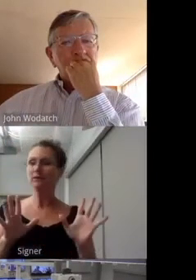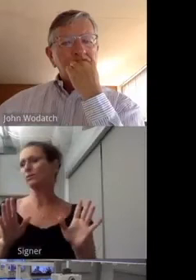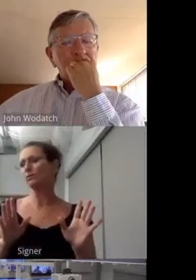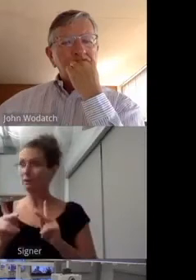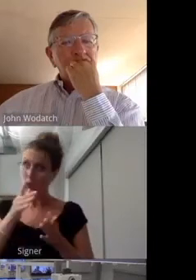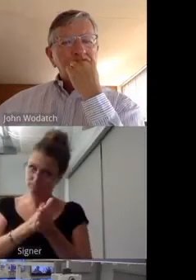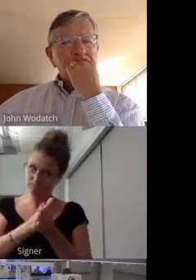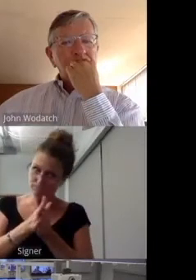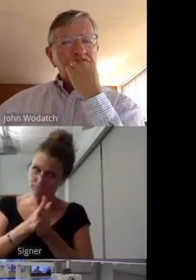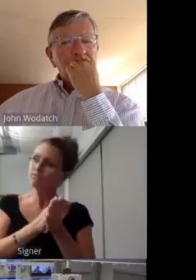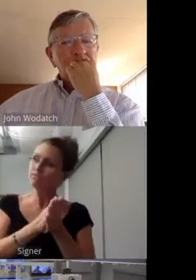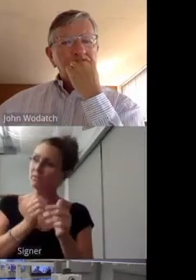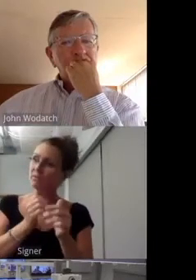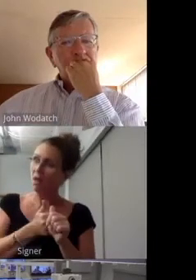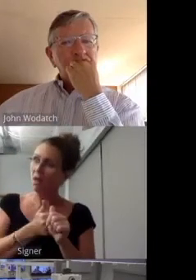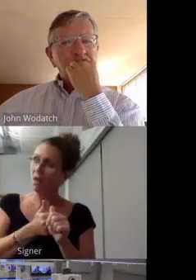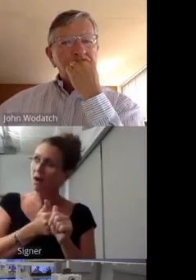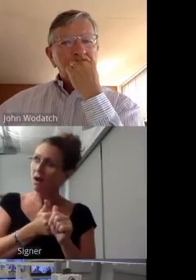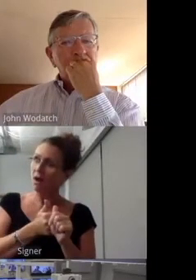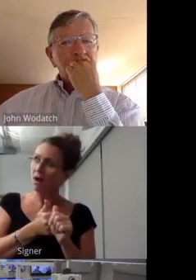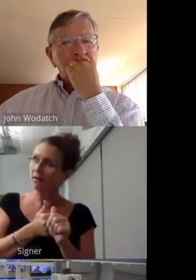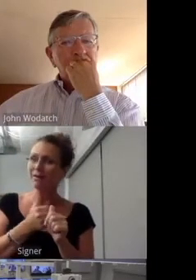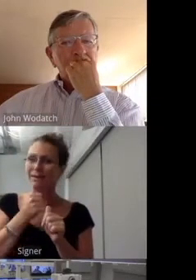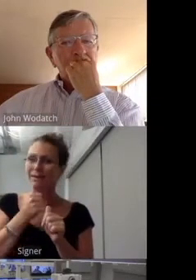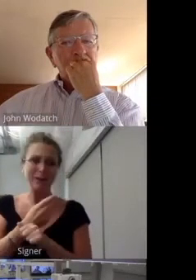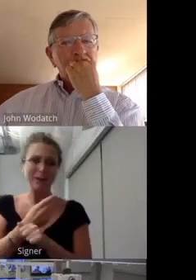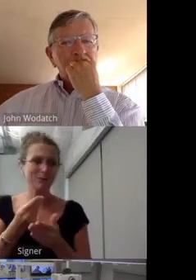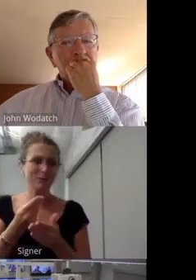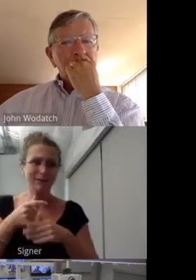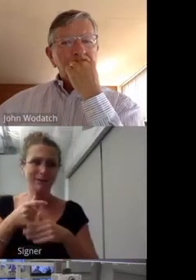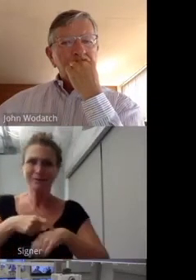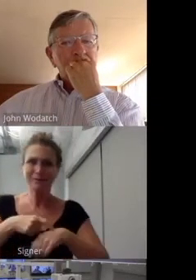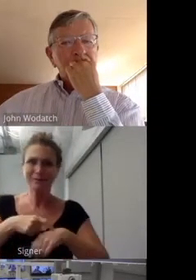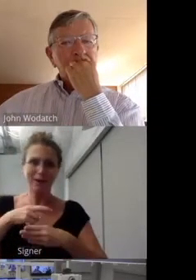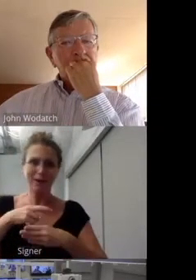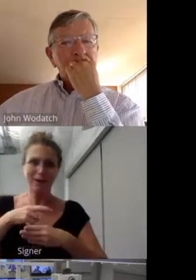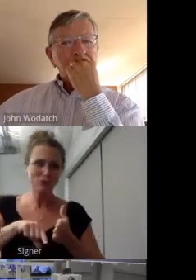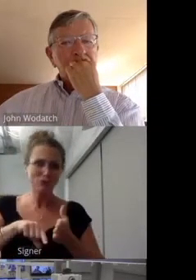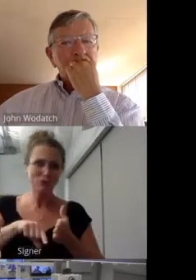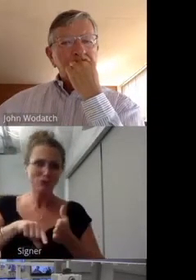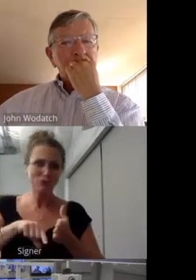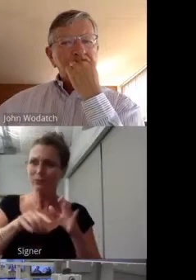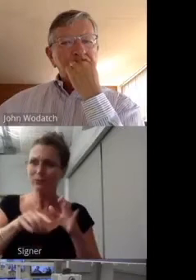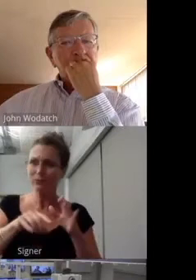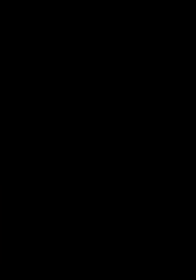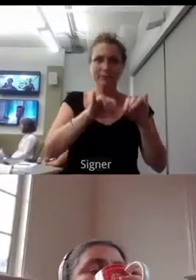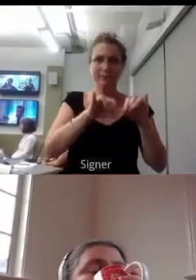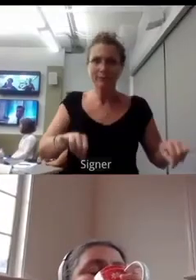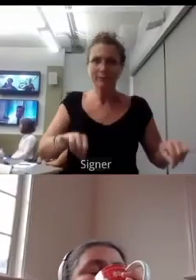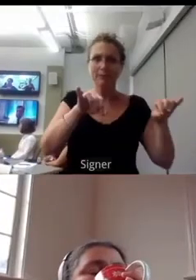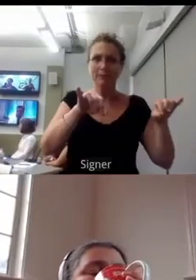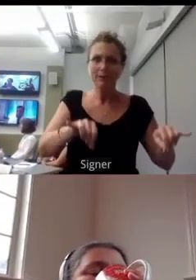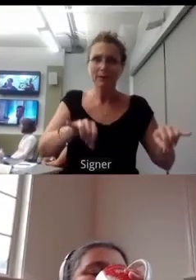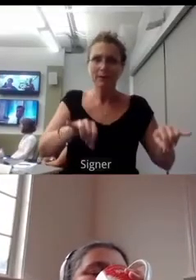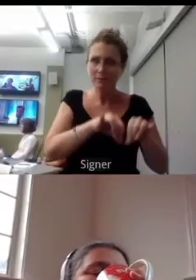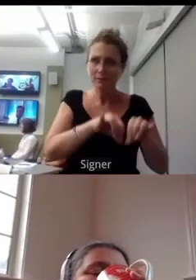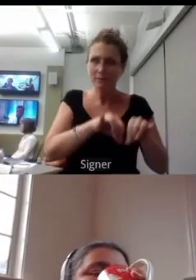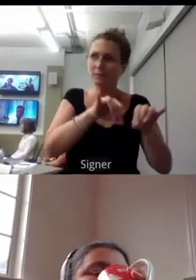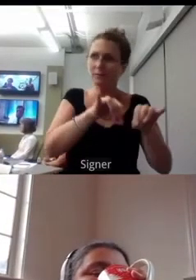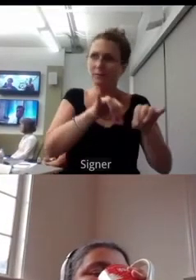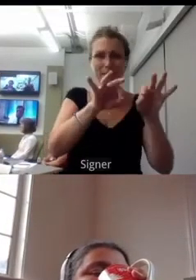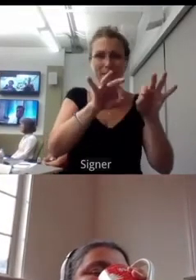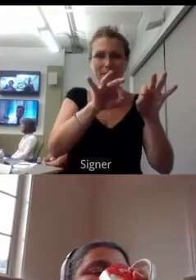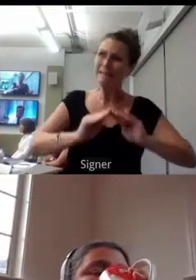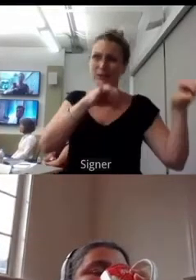their time doing the same research over and over again. I think an effective enforcement regime that's transparent is